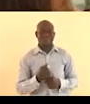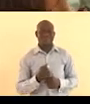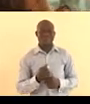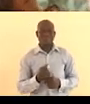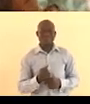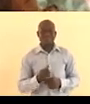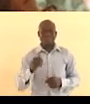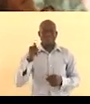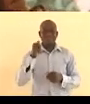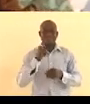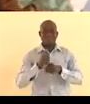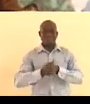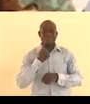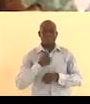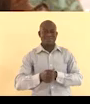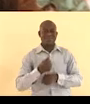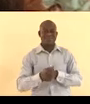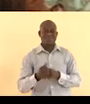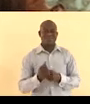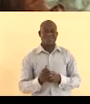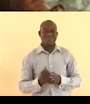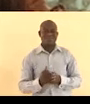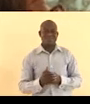It's an abuse.